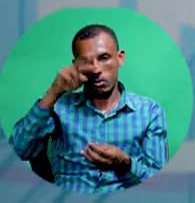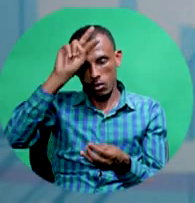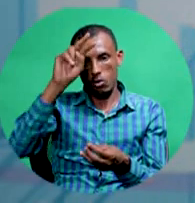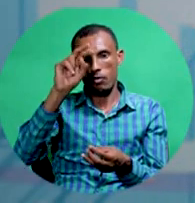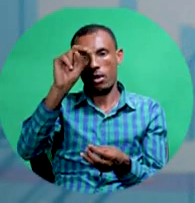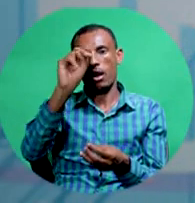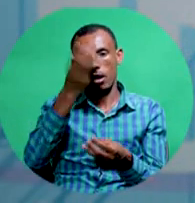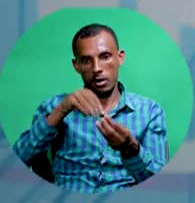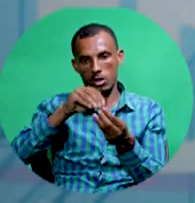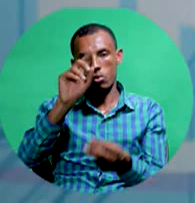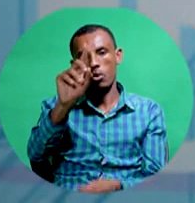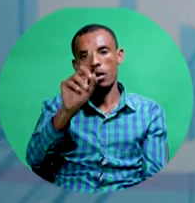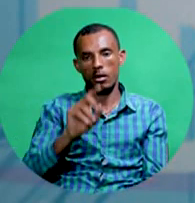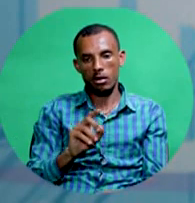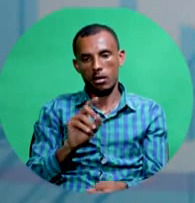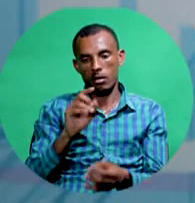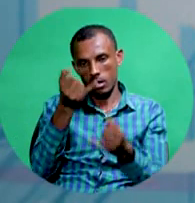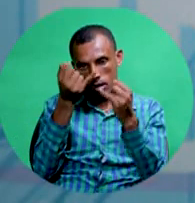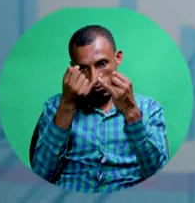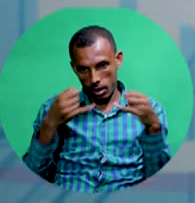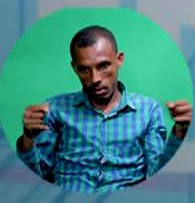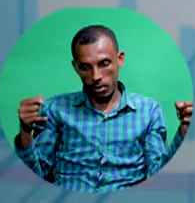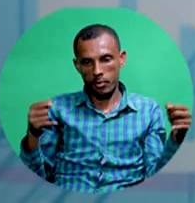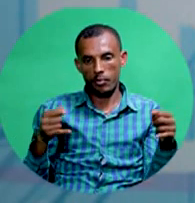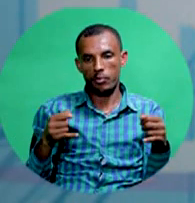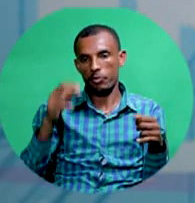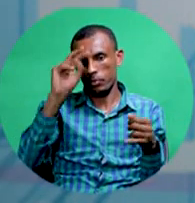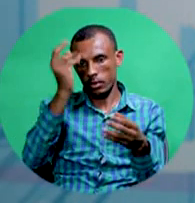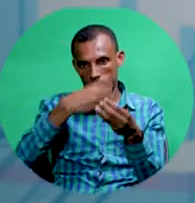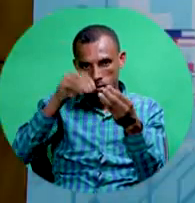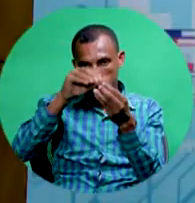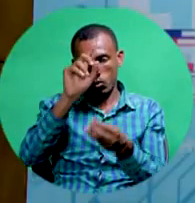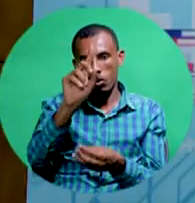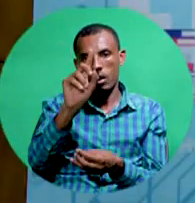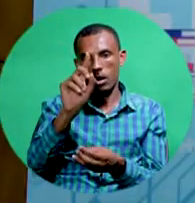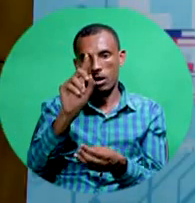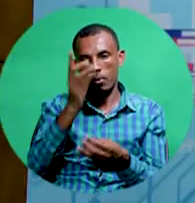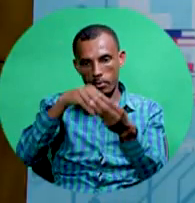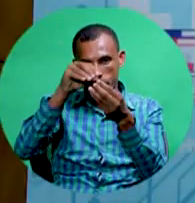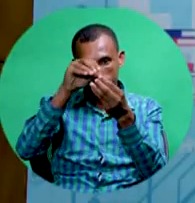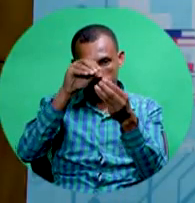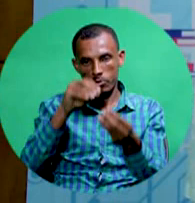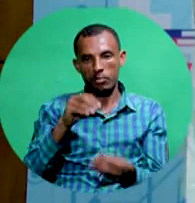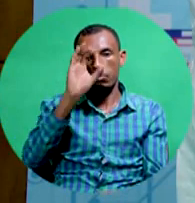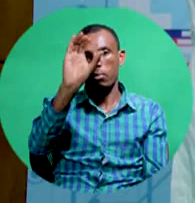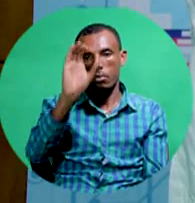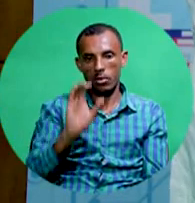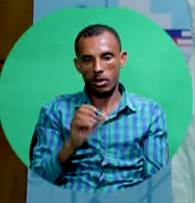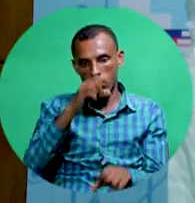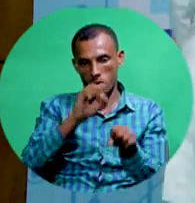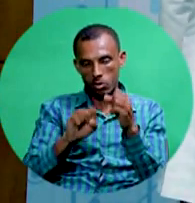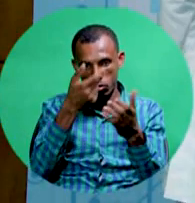of n plus 1 divided by n plus 1 plus c.